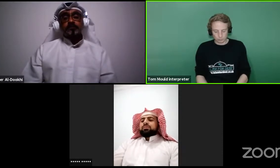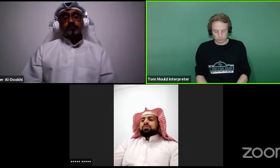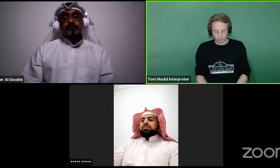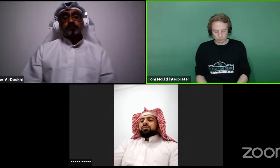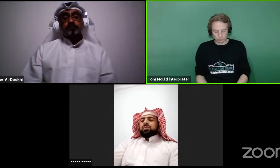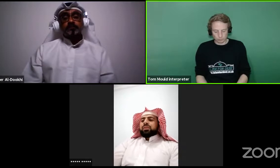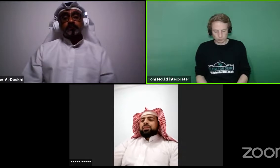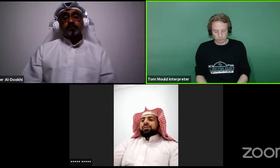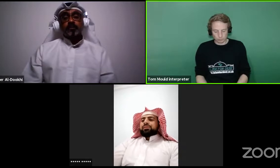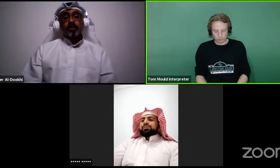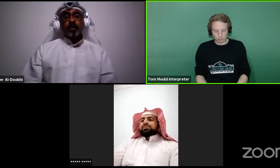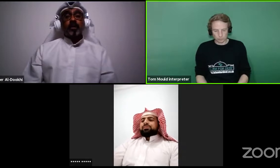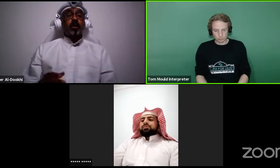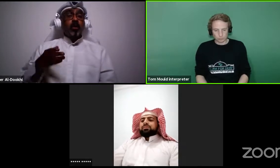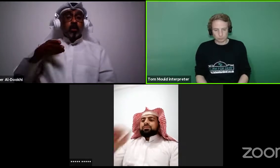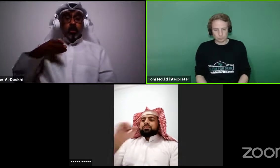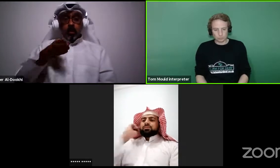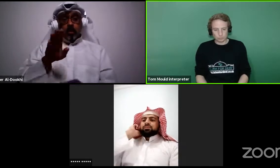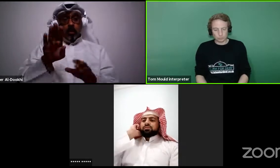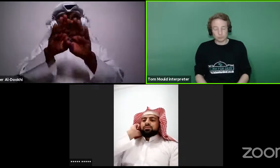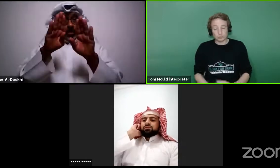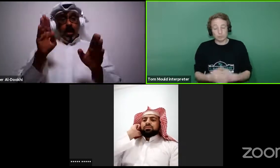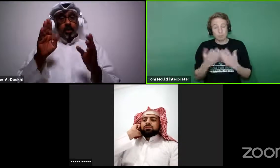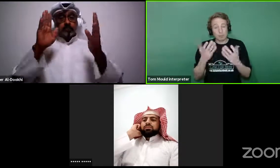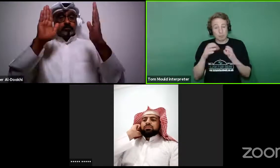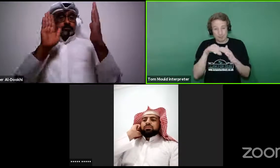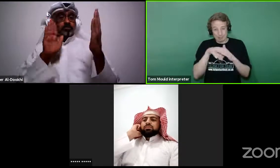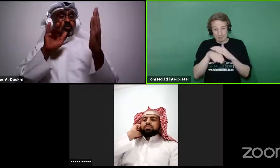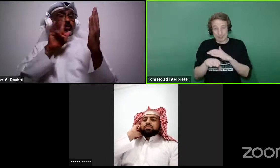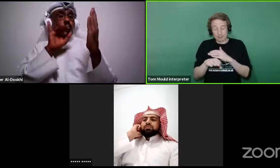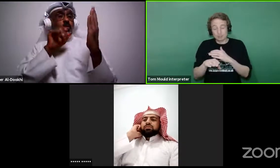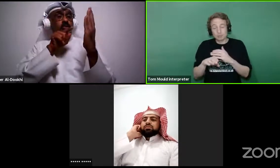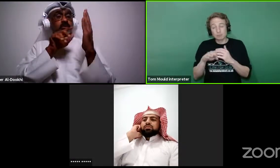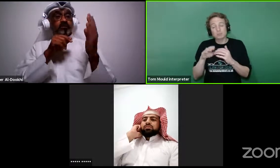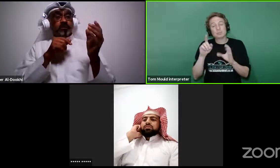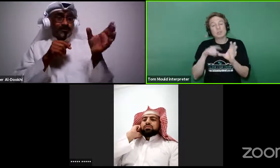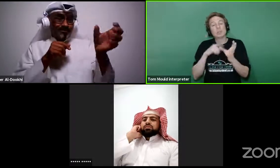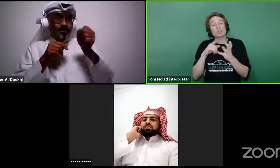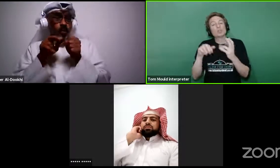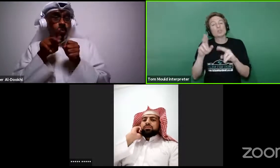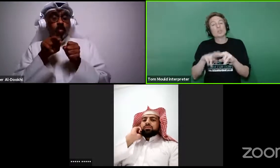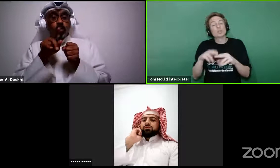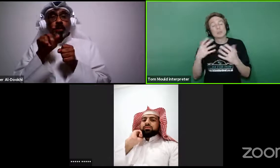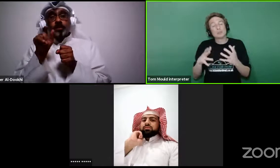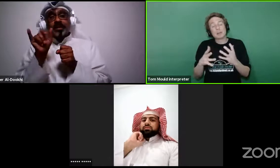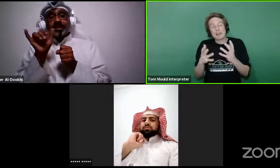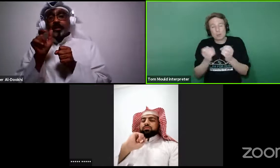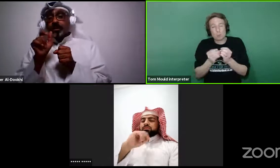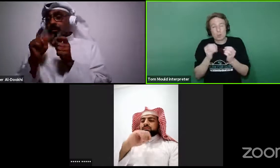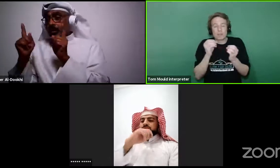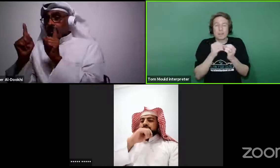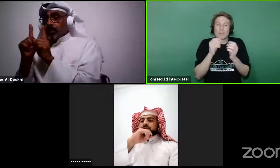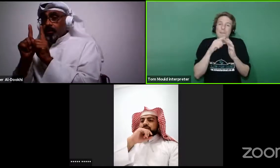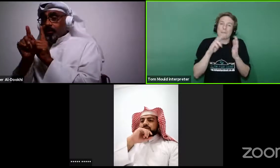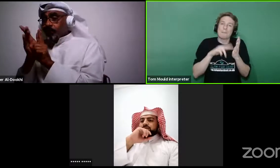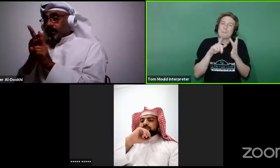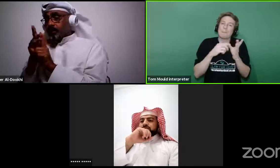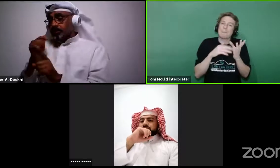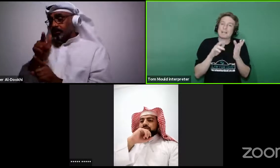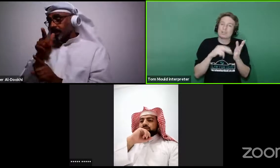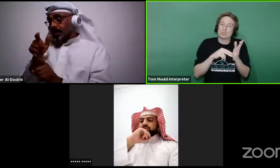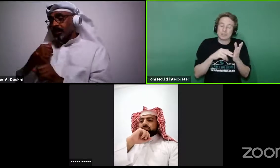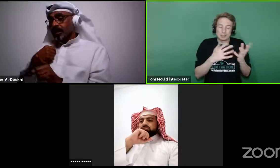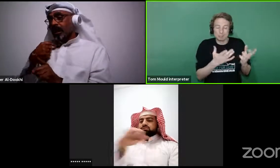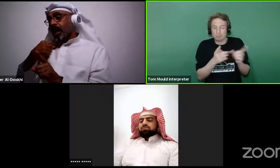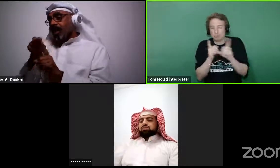And when they went in before Joseph, he took his brother Benjamin to himself and said, Verily, I am